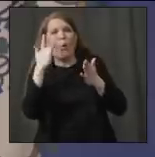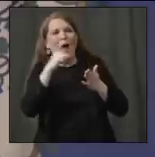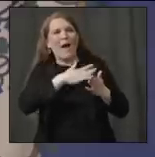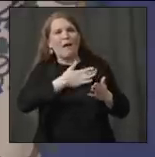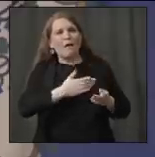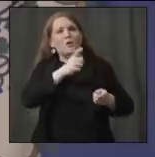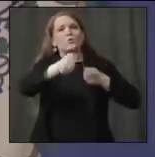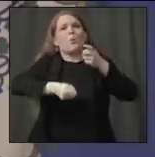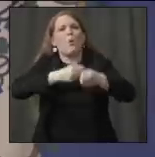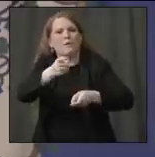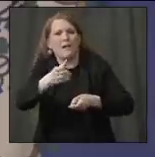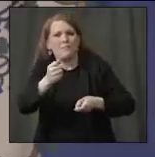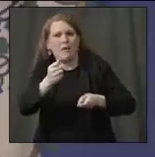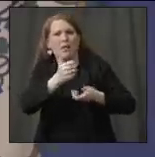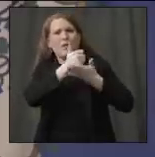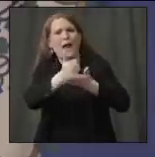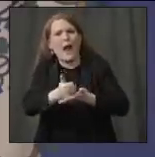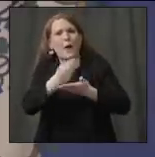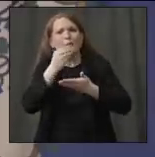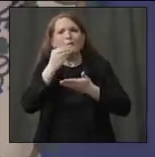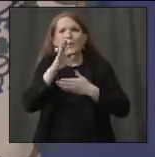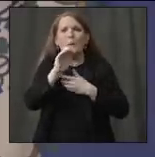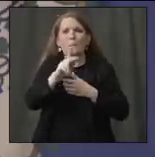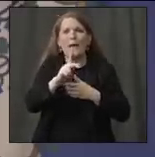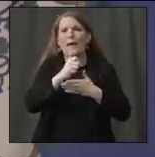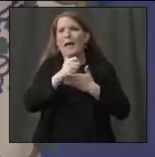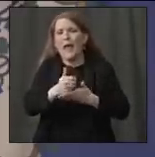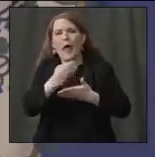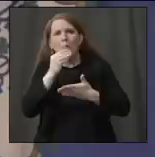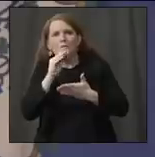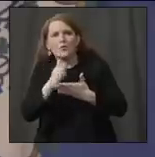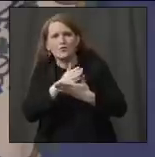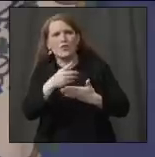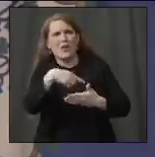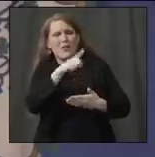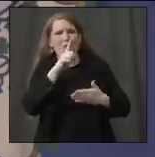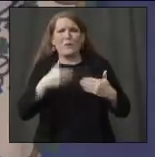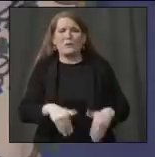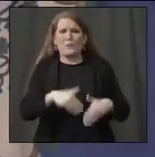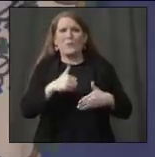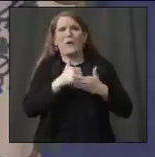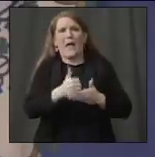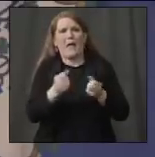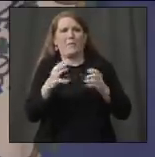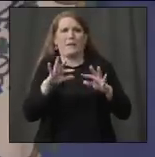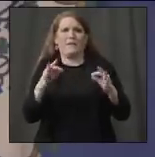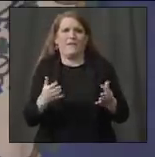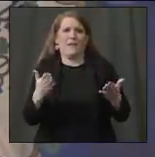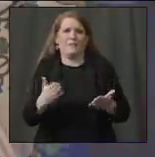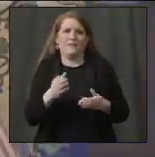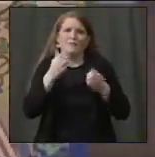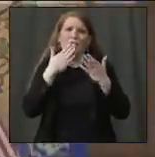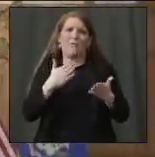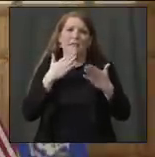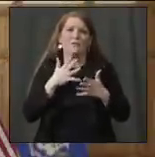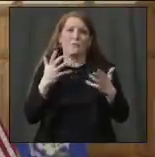the food share, and they're making everybody's life just a little bit easier during a tough time. Thank you, everybody.